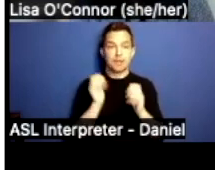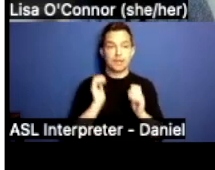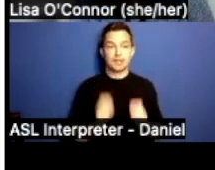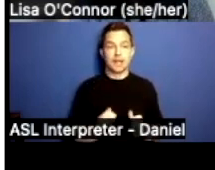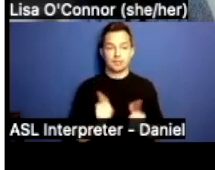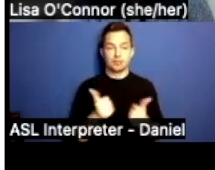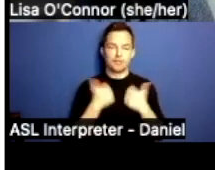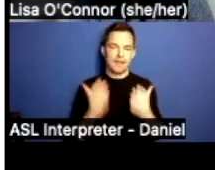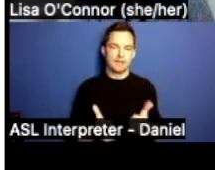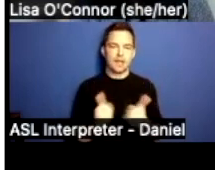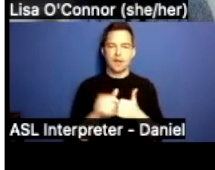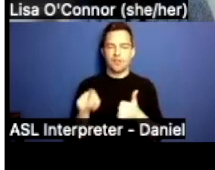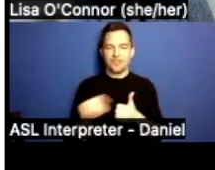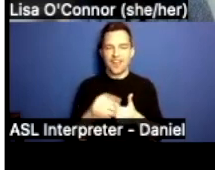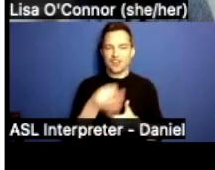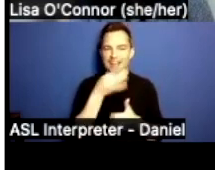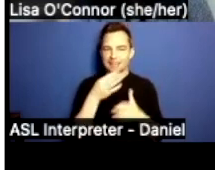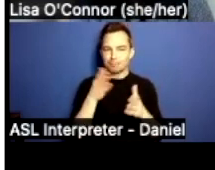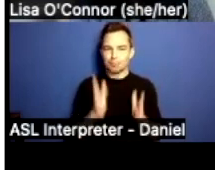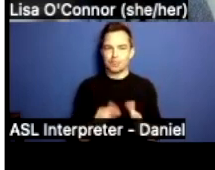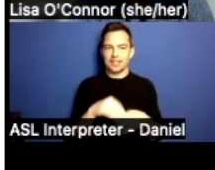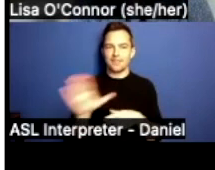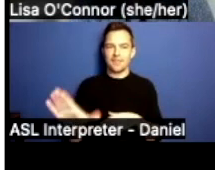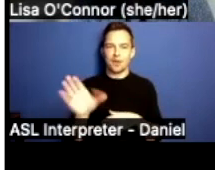survivor, is really the expert in their own safety.